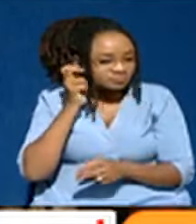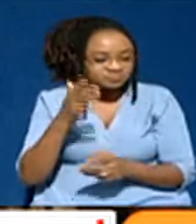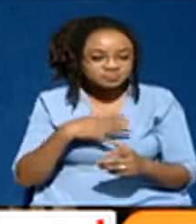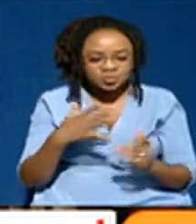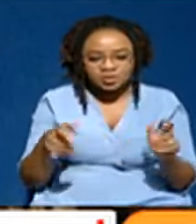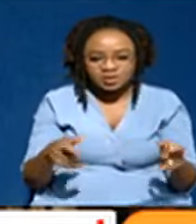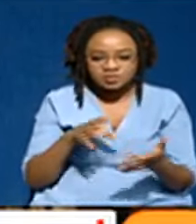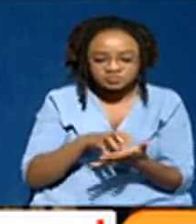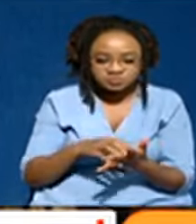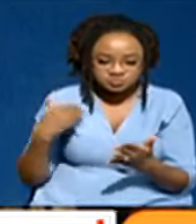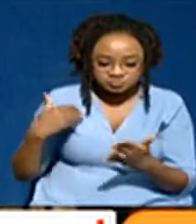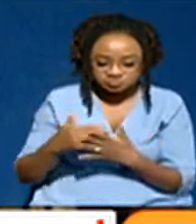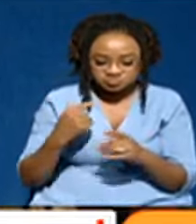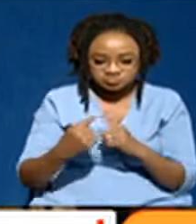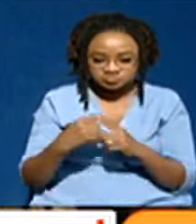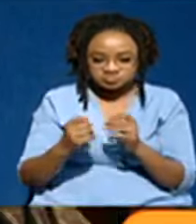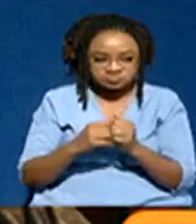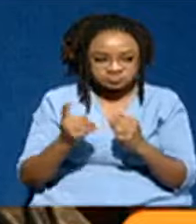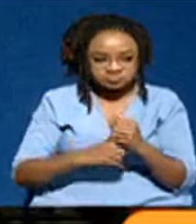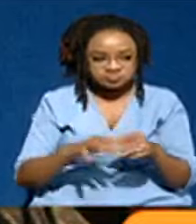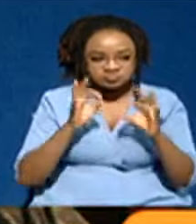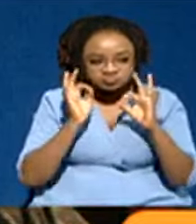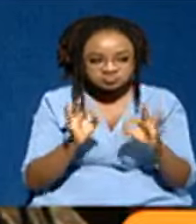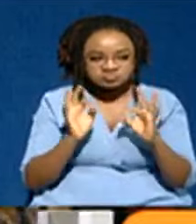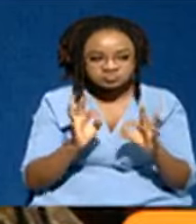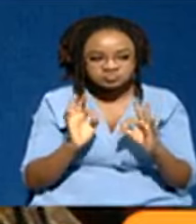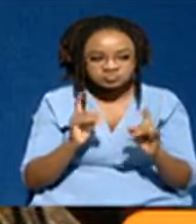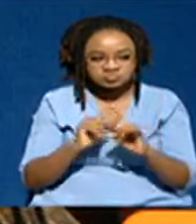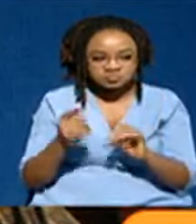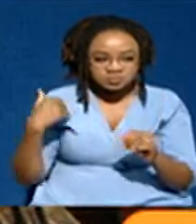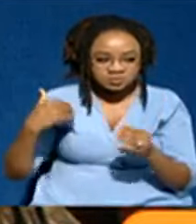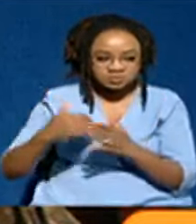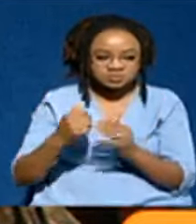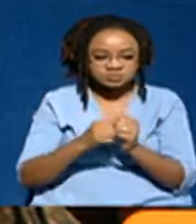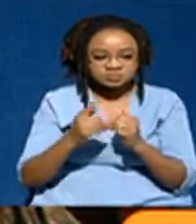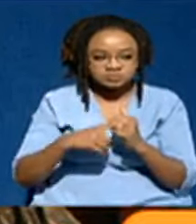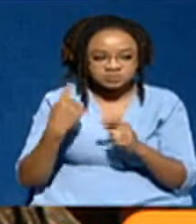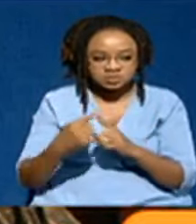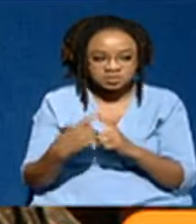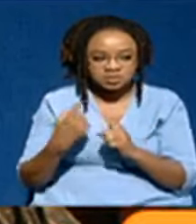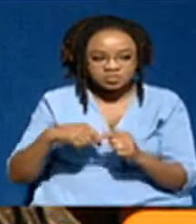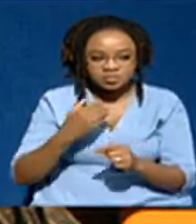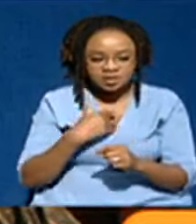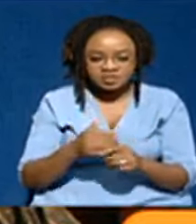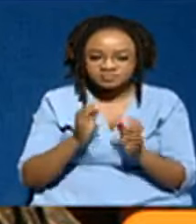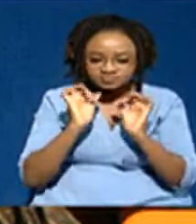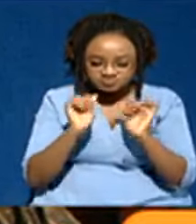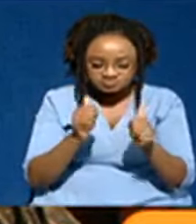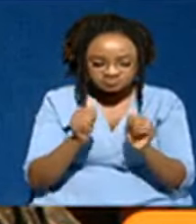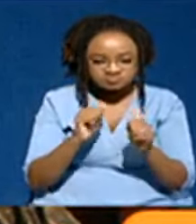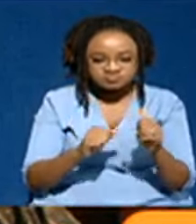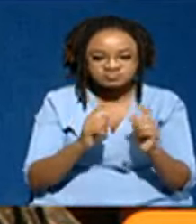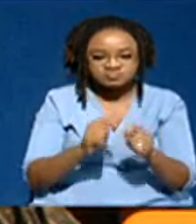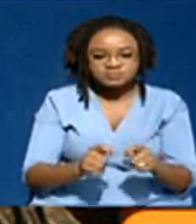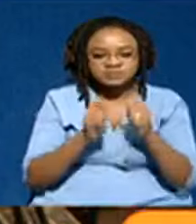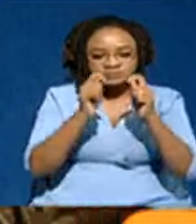the last 16 years. It's been an amazing journey. For the 16 years, we've bred amazing talent, the amazing talent that you see behind me that